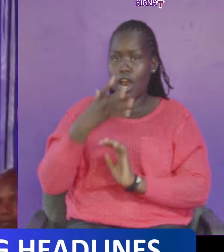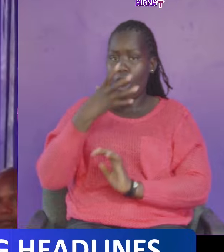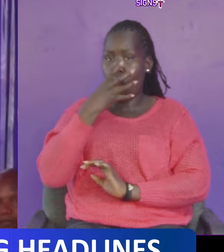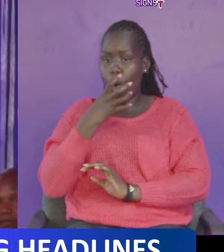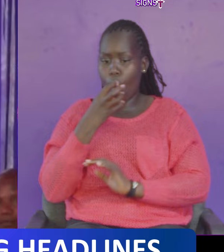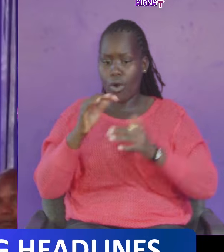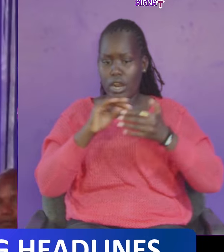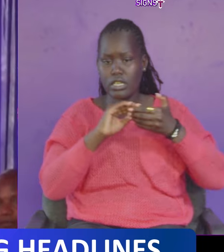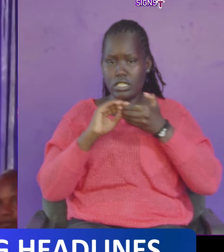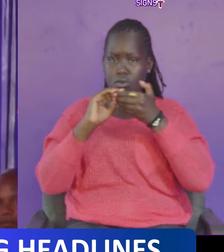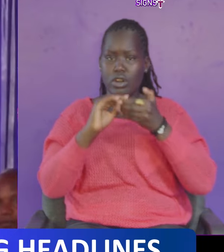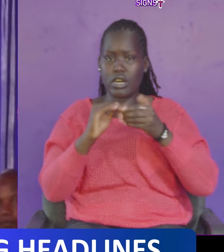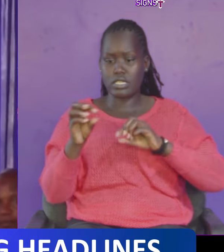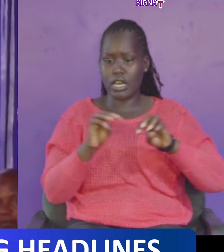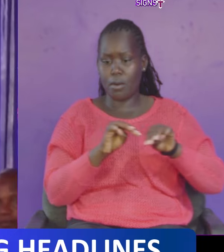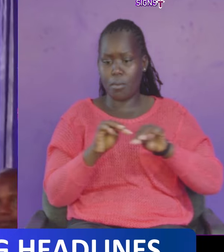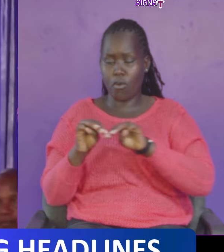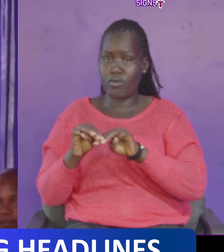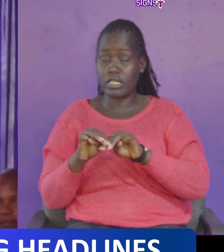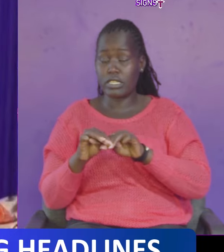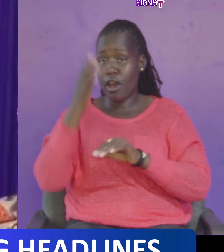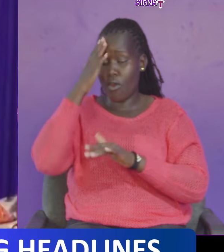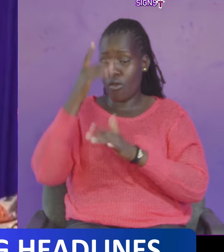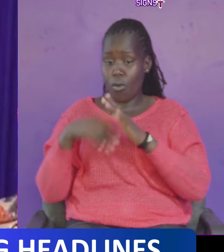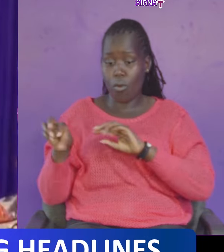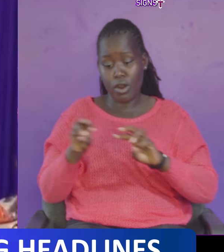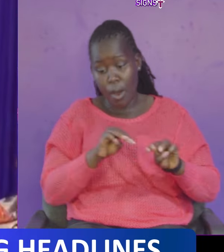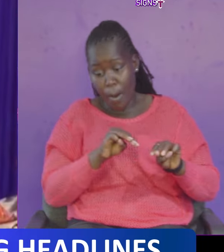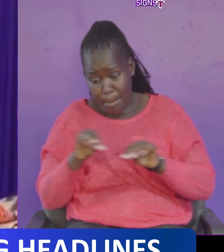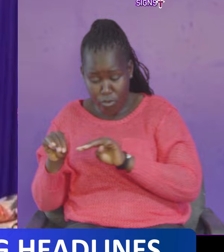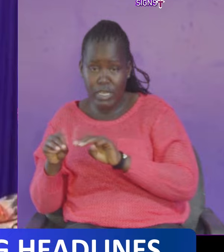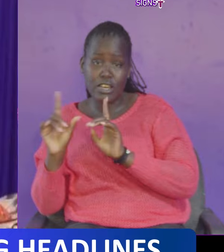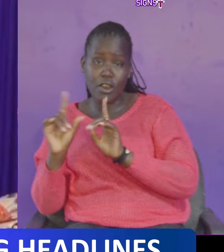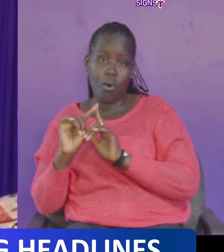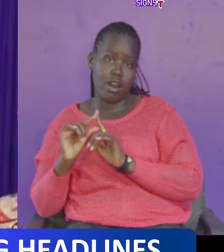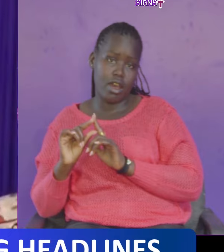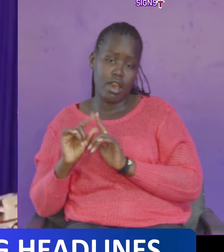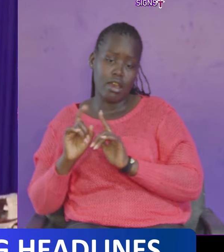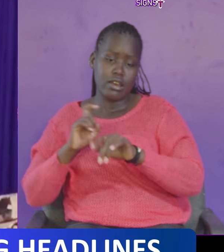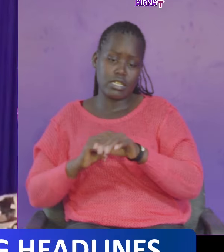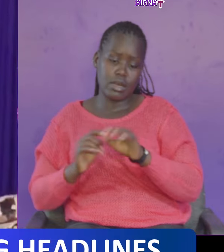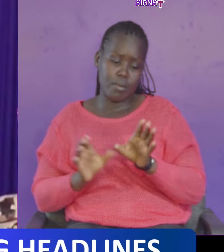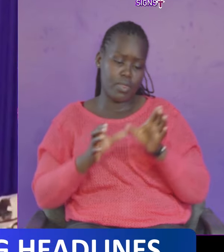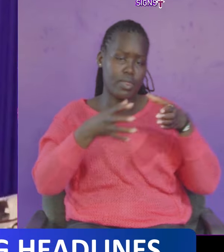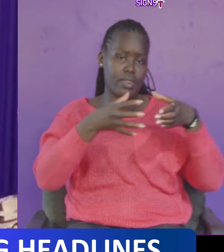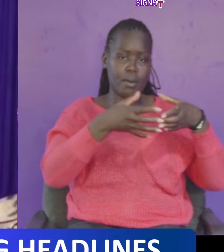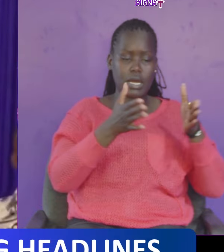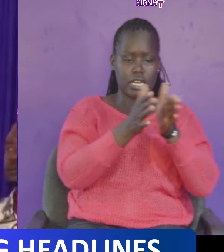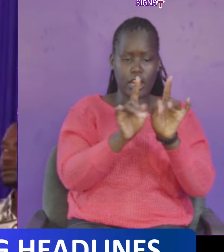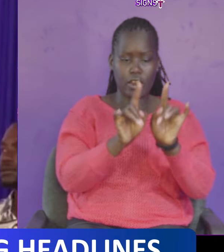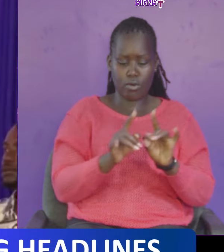Democratic Movement. Underline the word movement. Movement. When it came to party and people